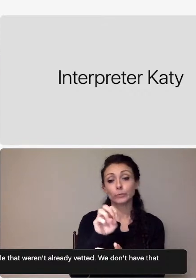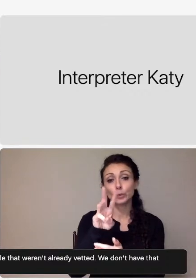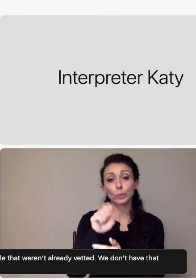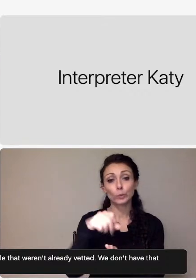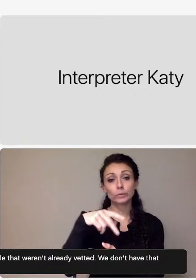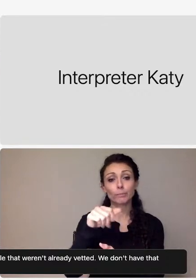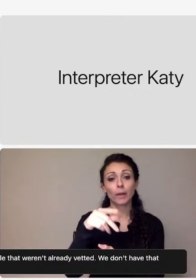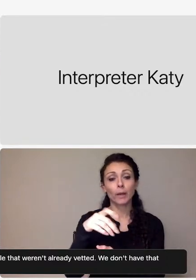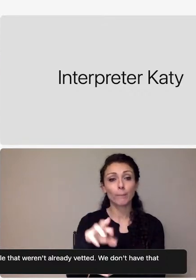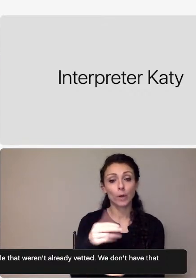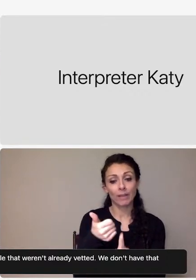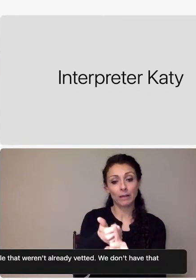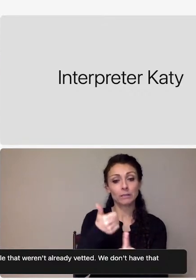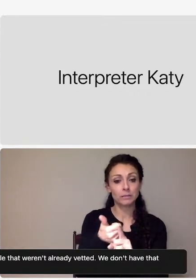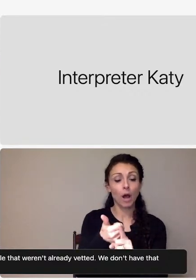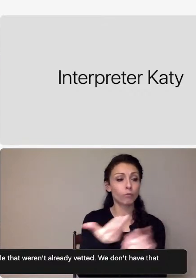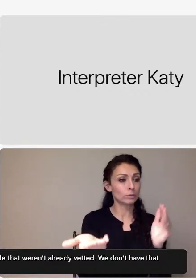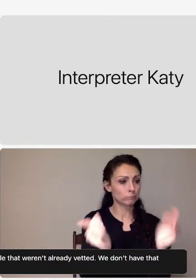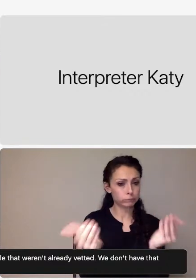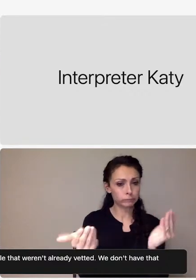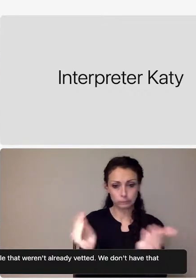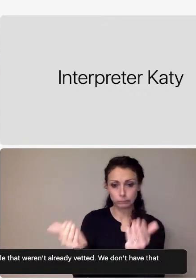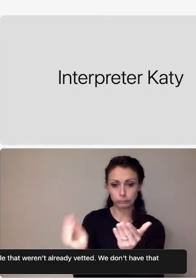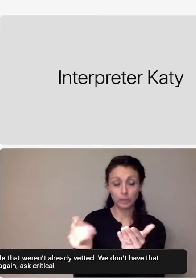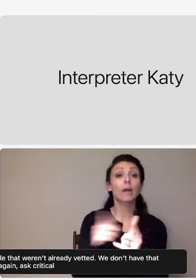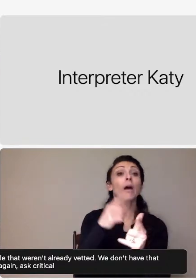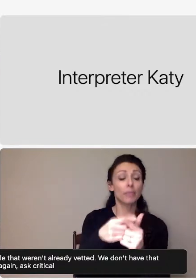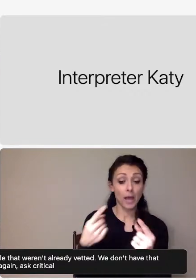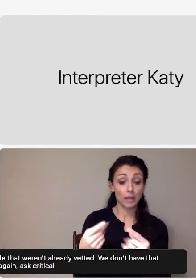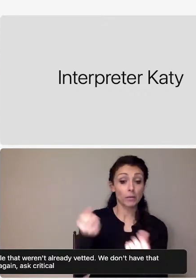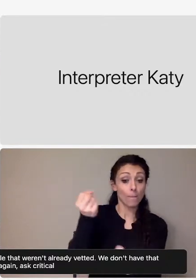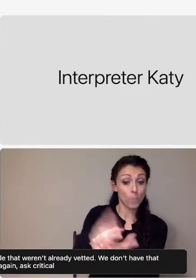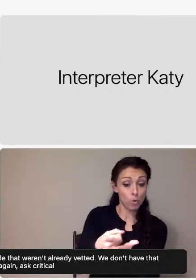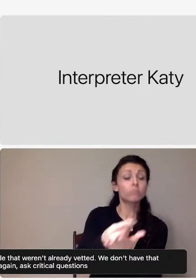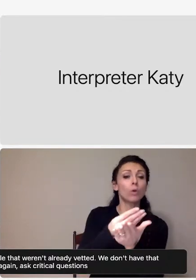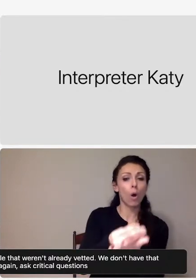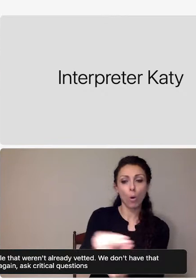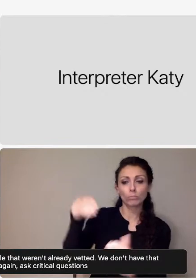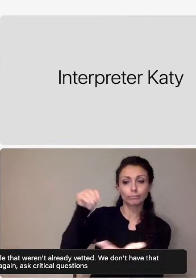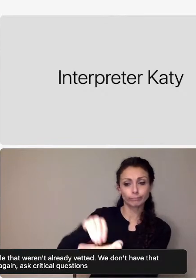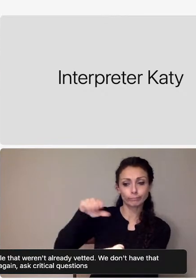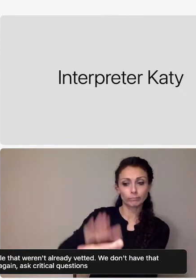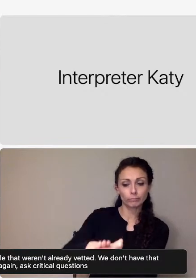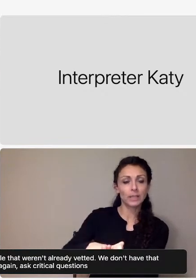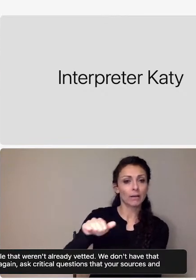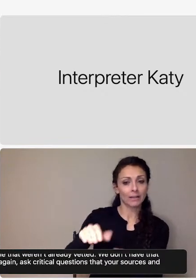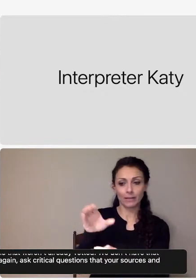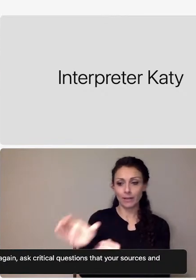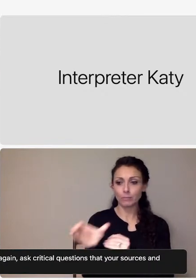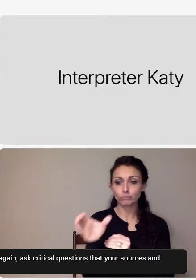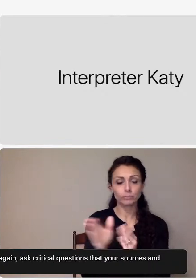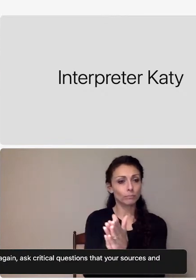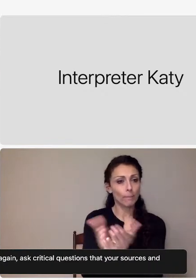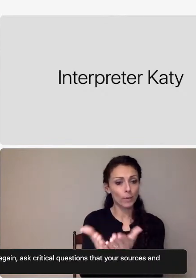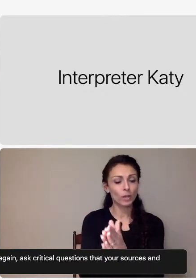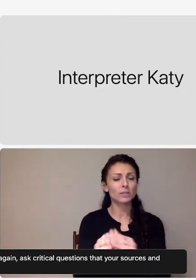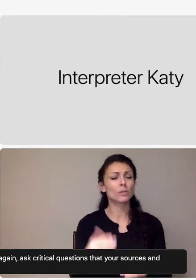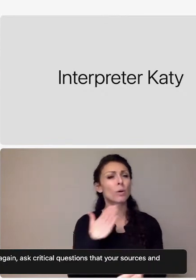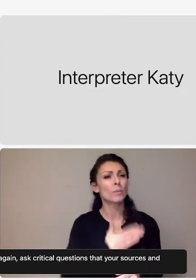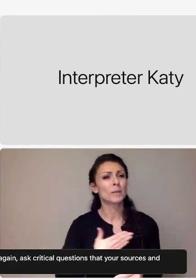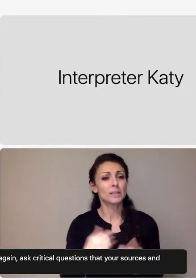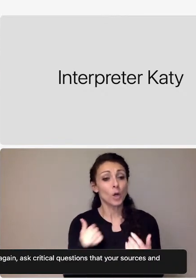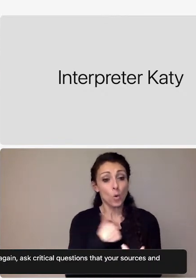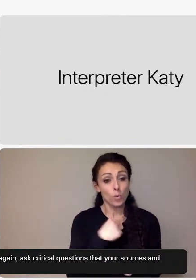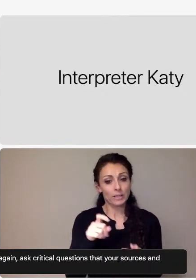to again ask critical questions vet your sources and make sure that what you're reading has some